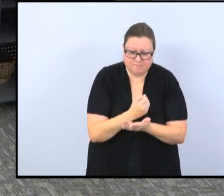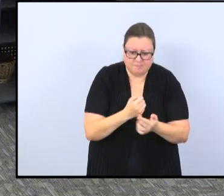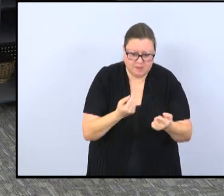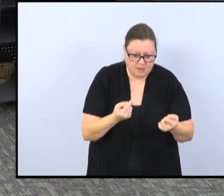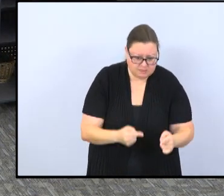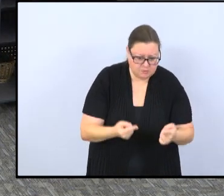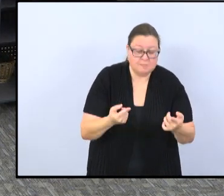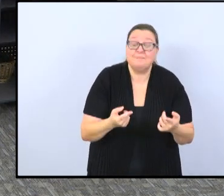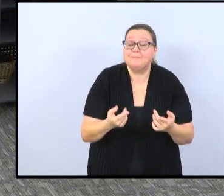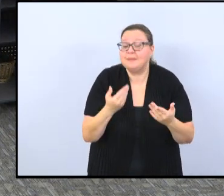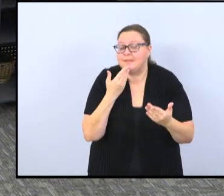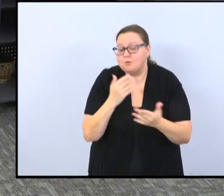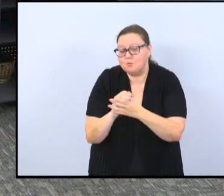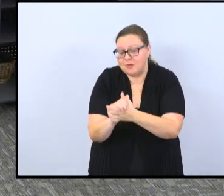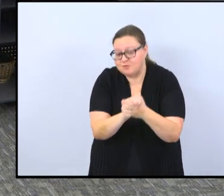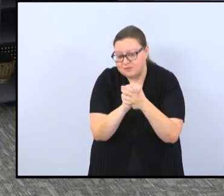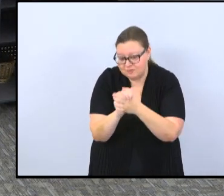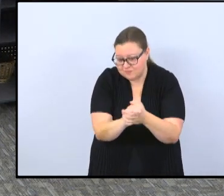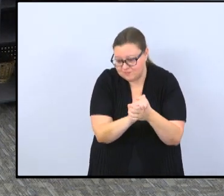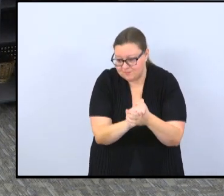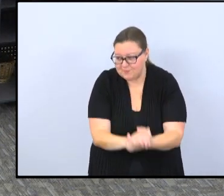Congratulations.